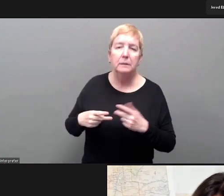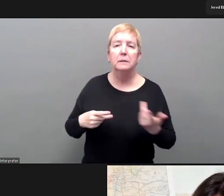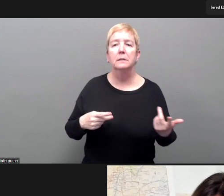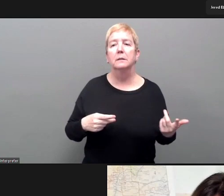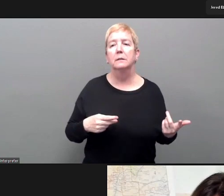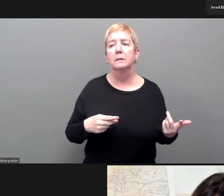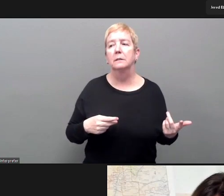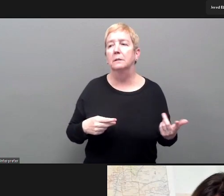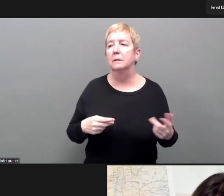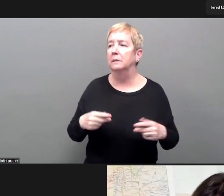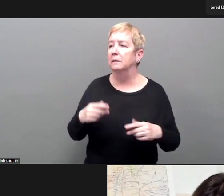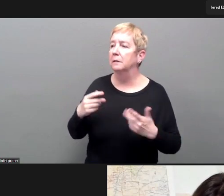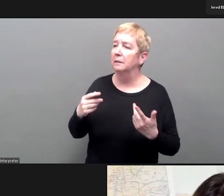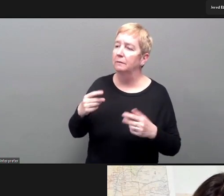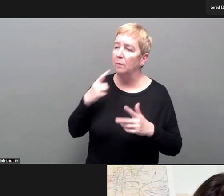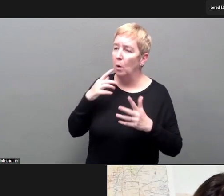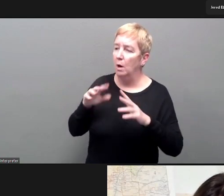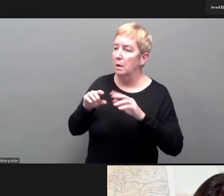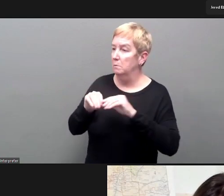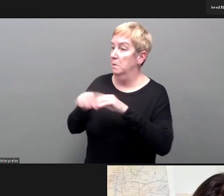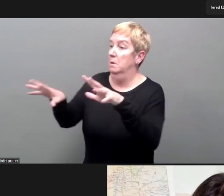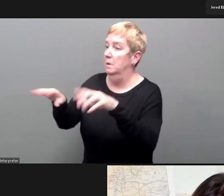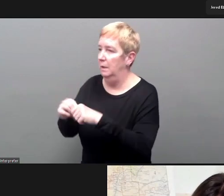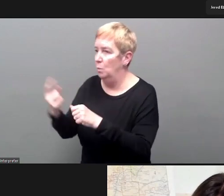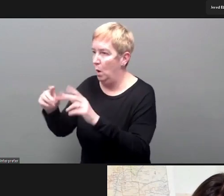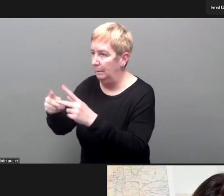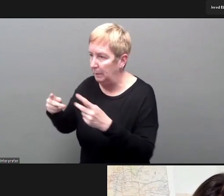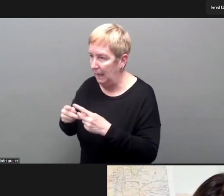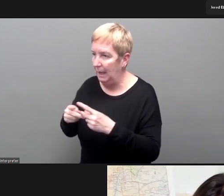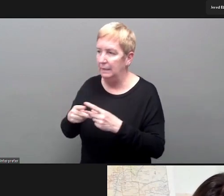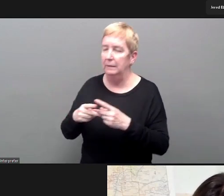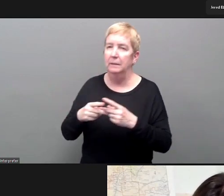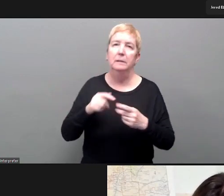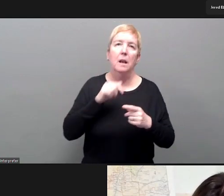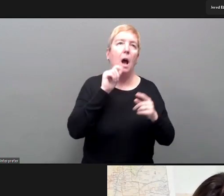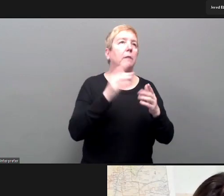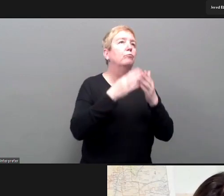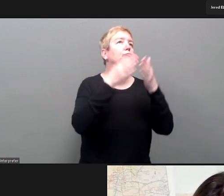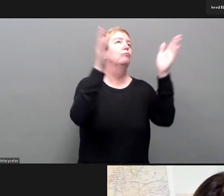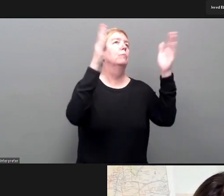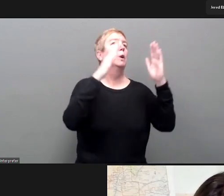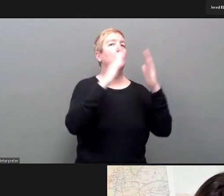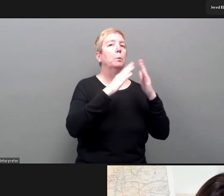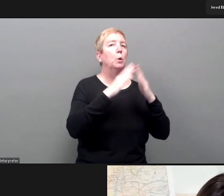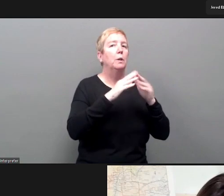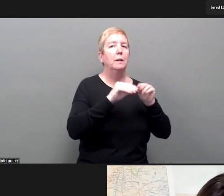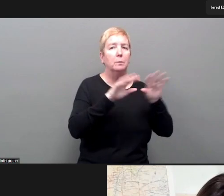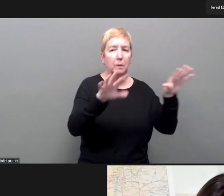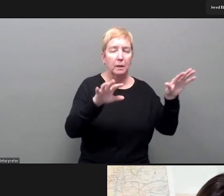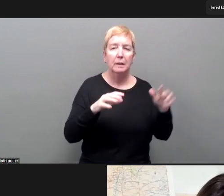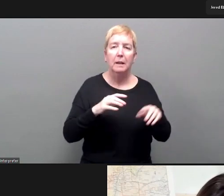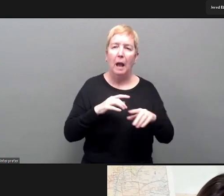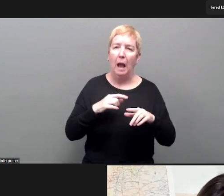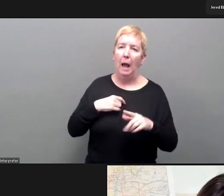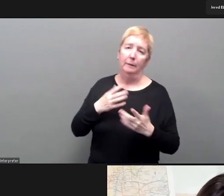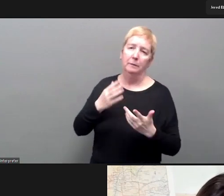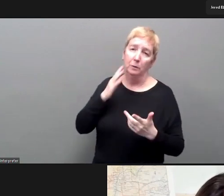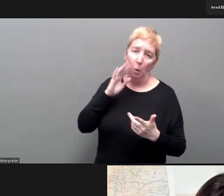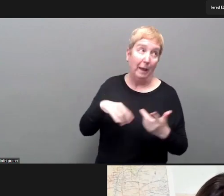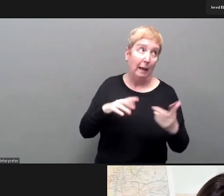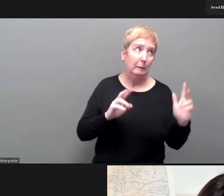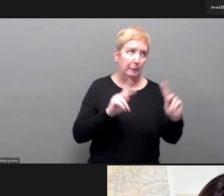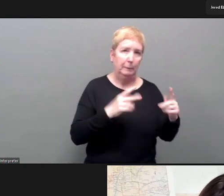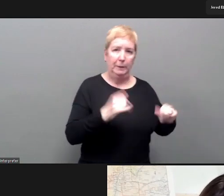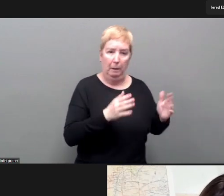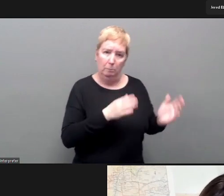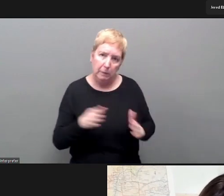versus overall contact tracing? What is the plan, given that I'm sure budgets are being made, and the